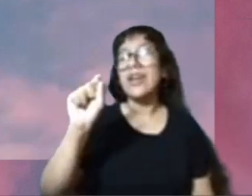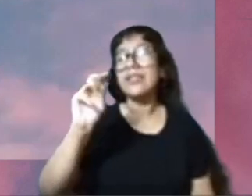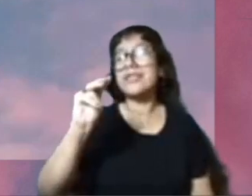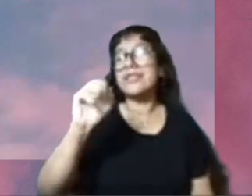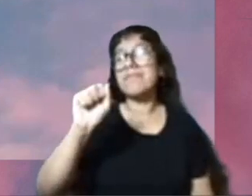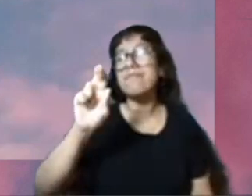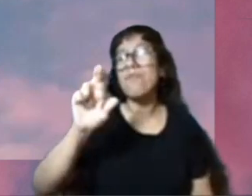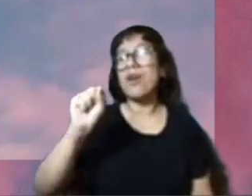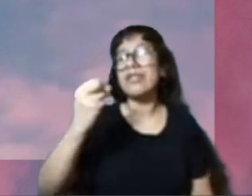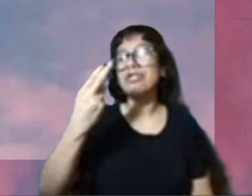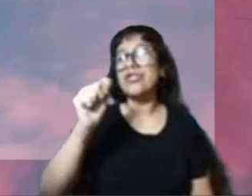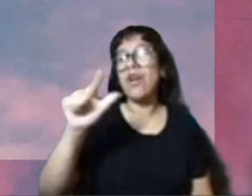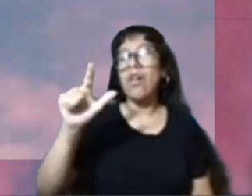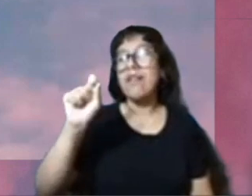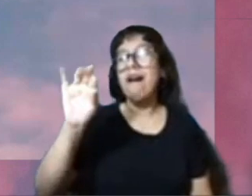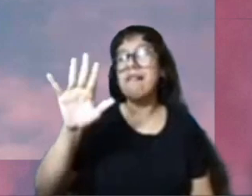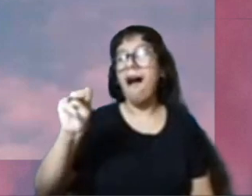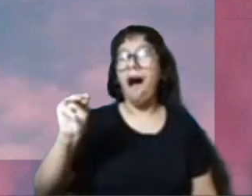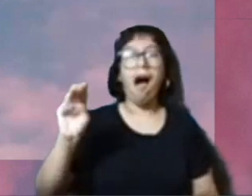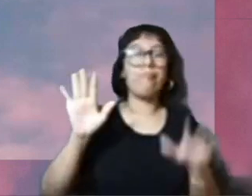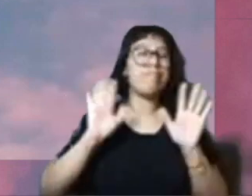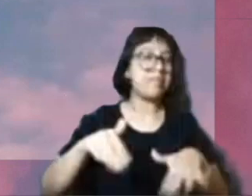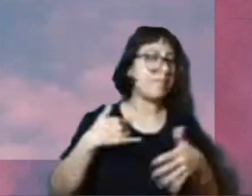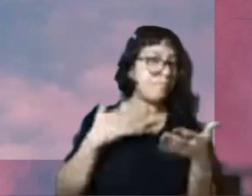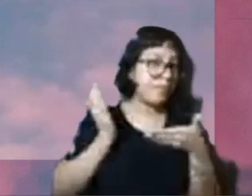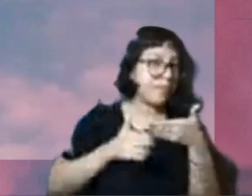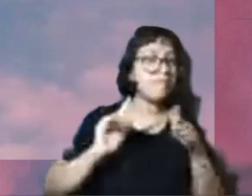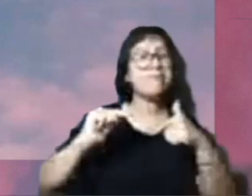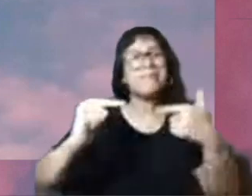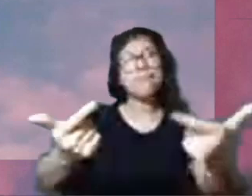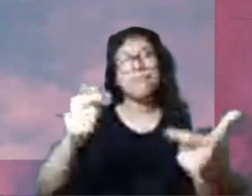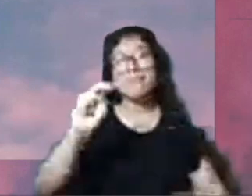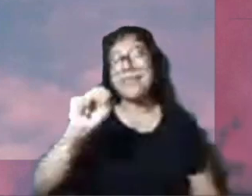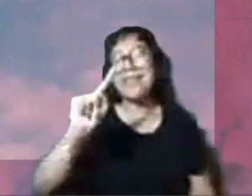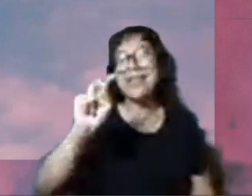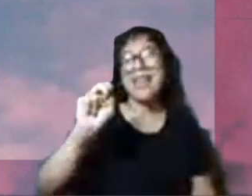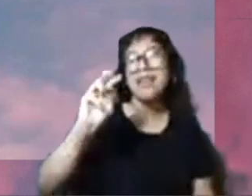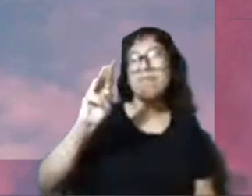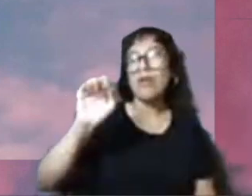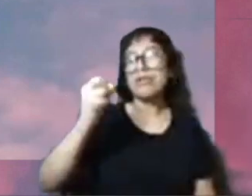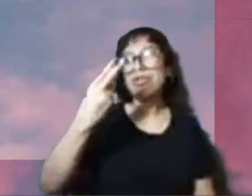nate-marshall.com. But let me go ahead and get out of the way and bring y'all our first feature, Nate Marshall.